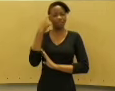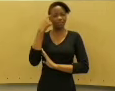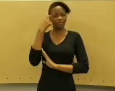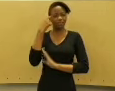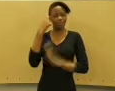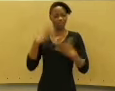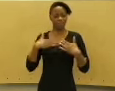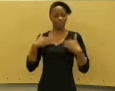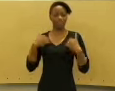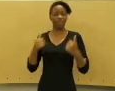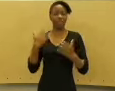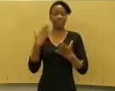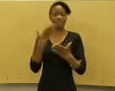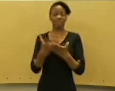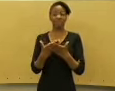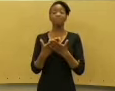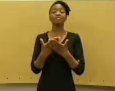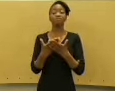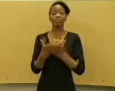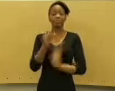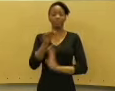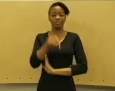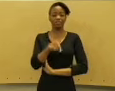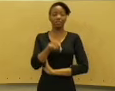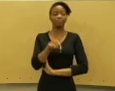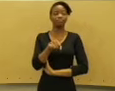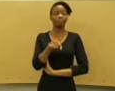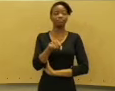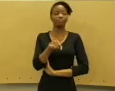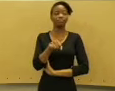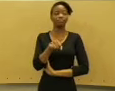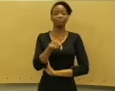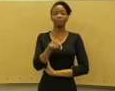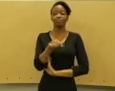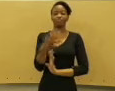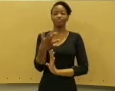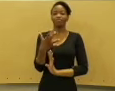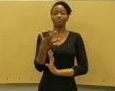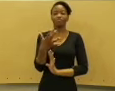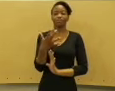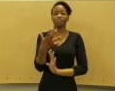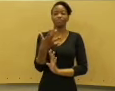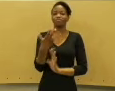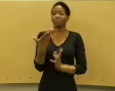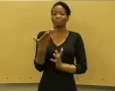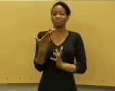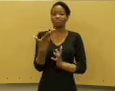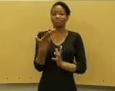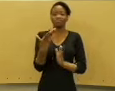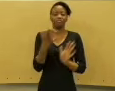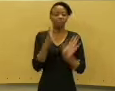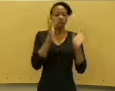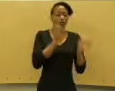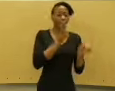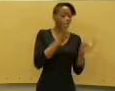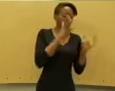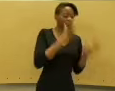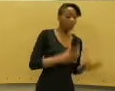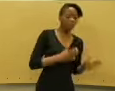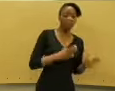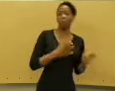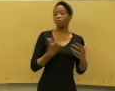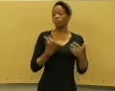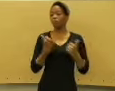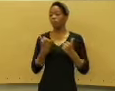right? Not only for somebody who is differently able, but just for society, for psychosocial functioning to actually exist